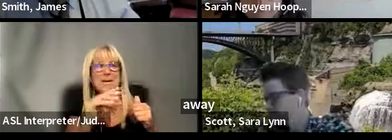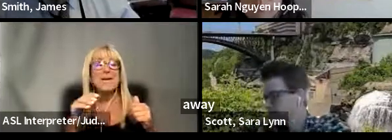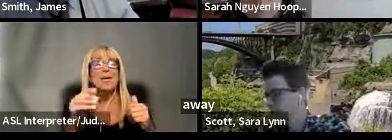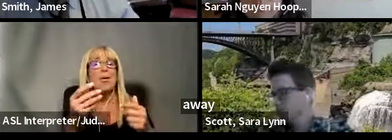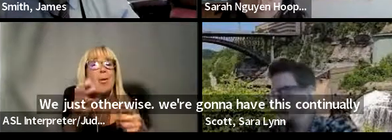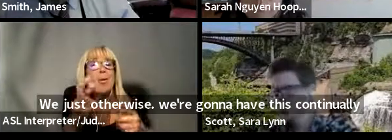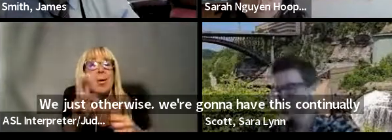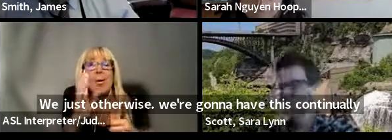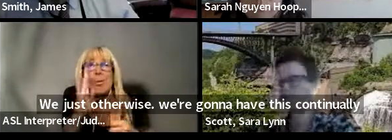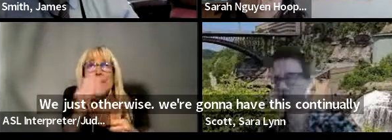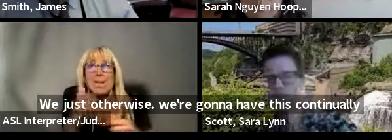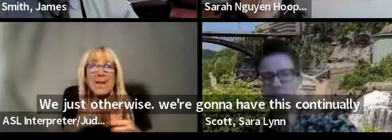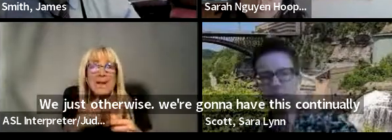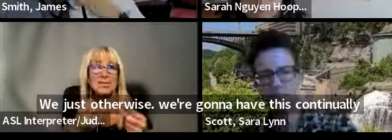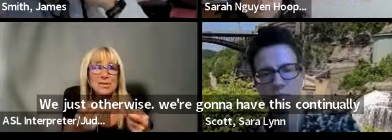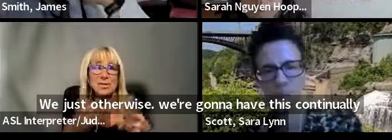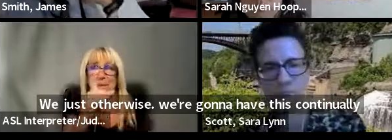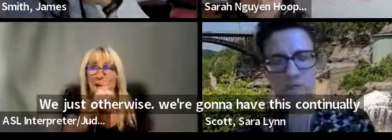just can't get to and address.